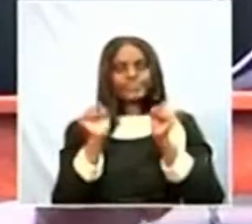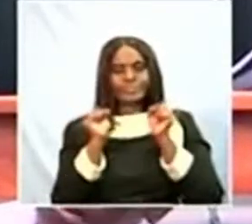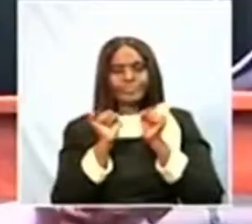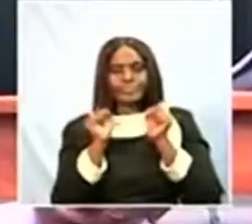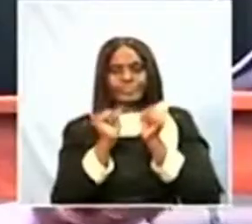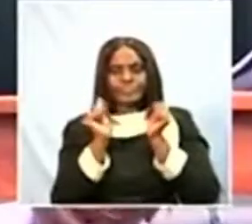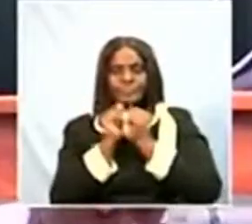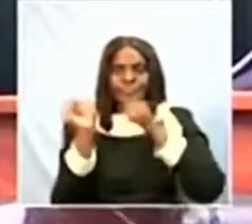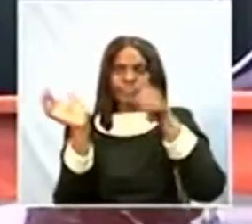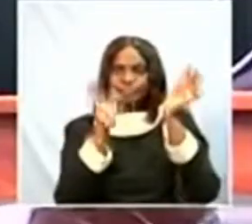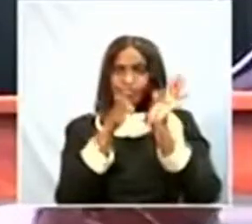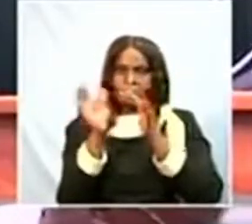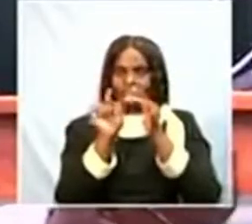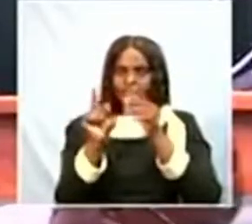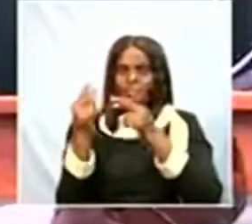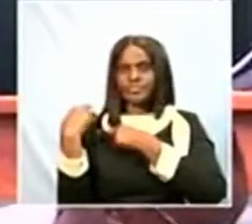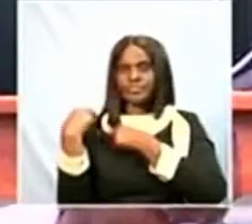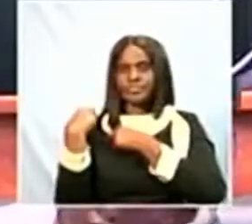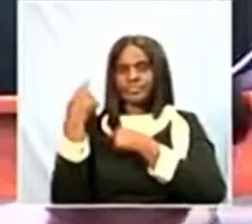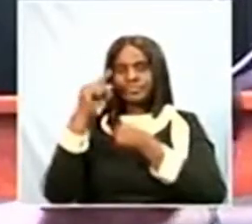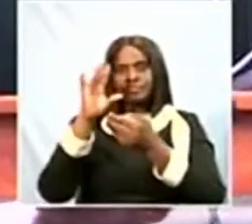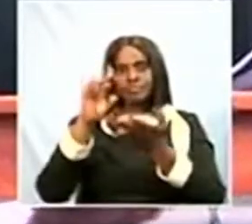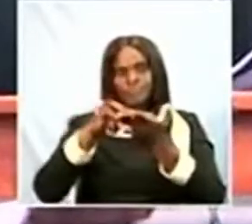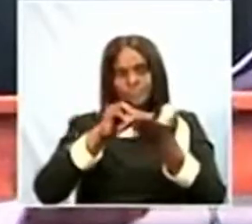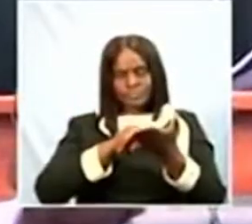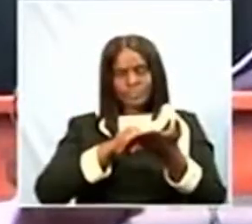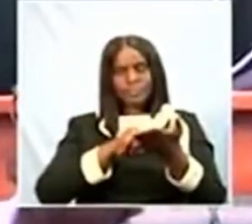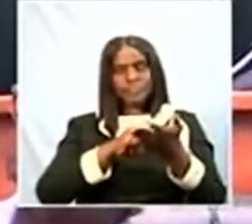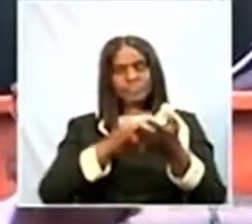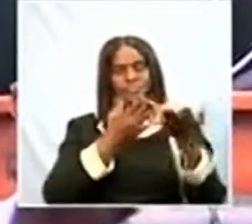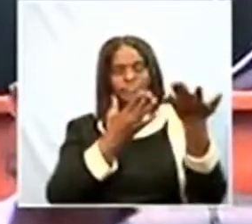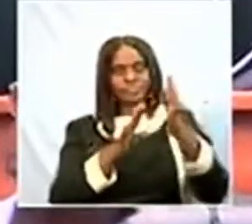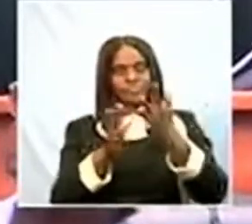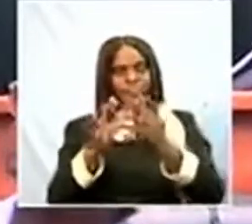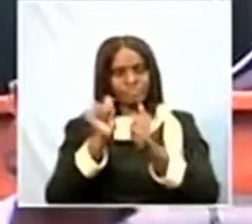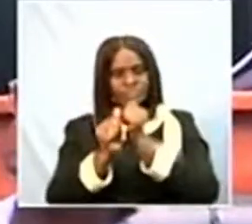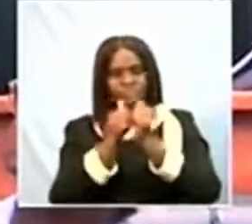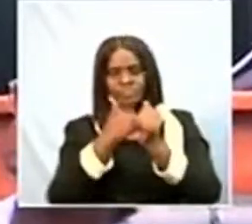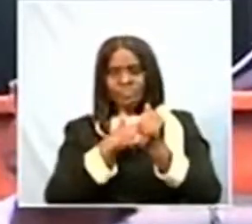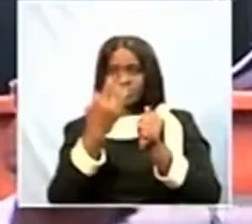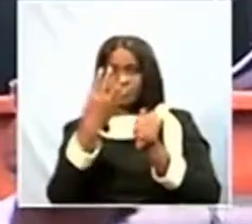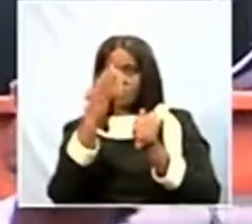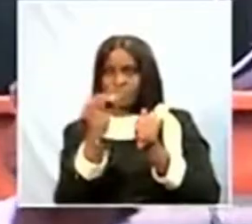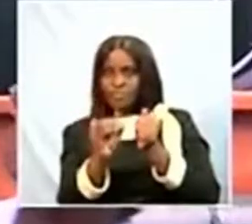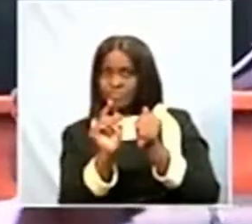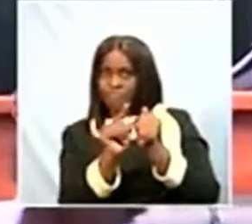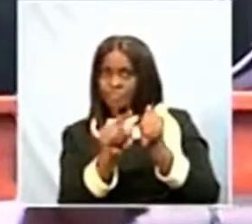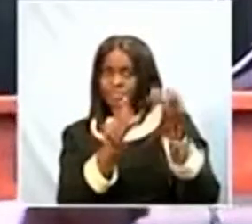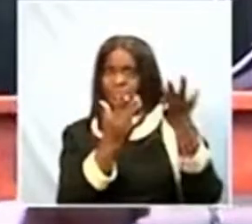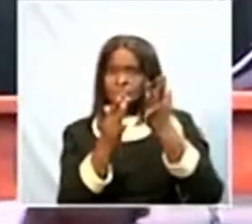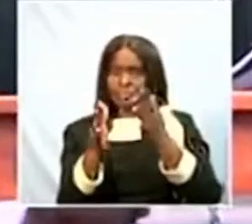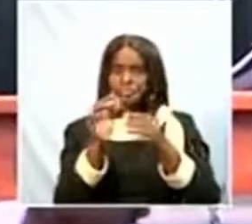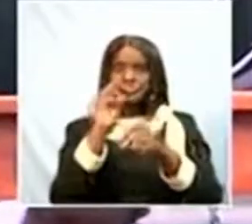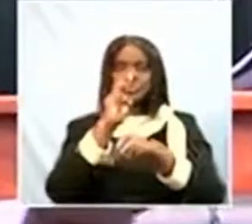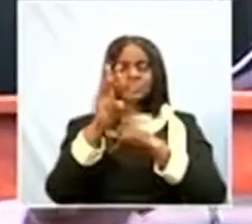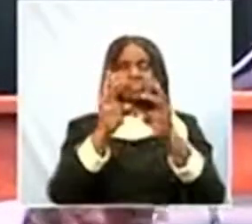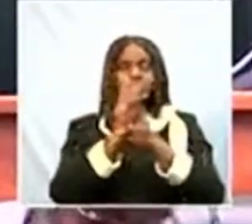pollution is responsible for 7 million premature deaths, accounts 12% of deaths